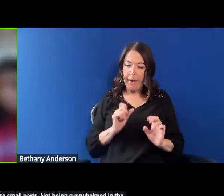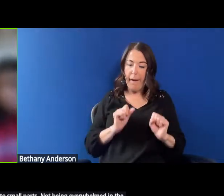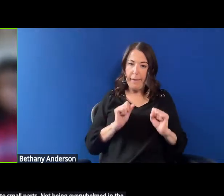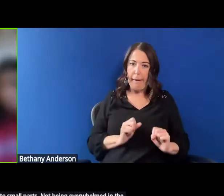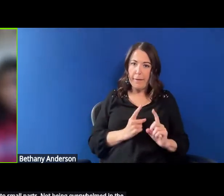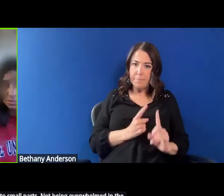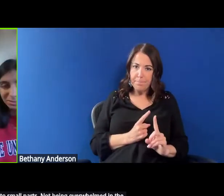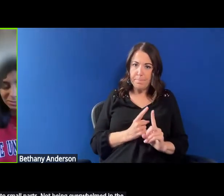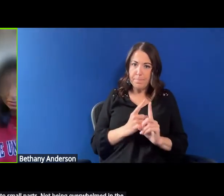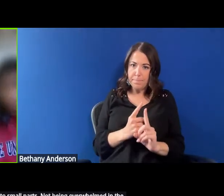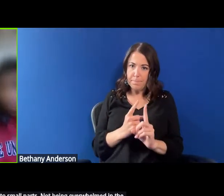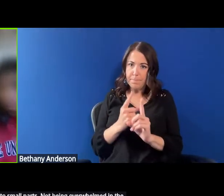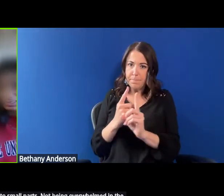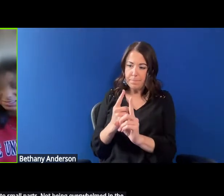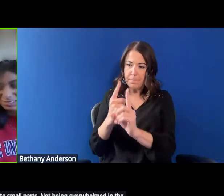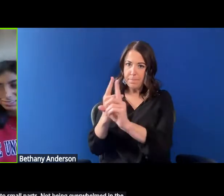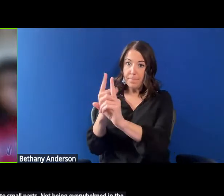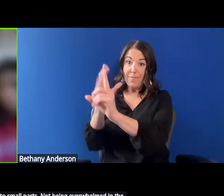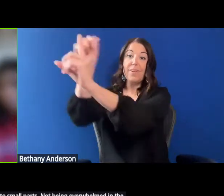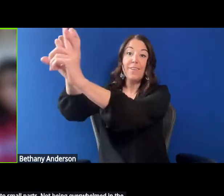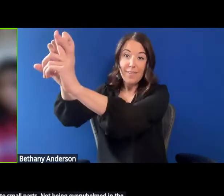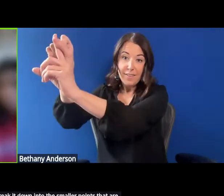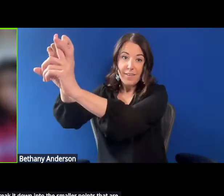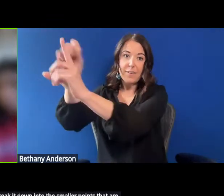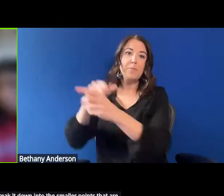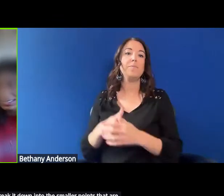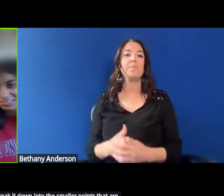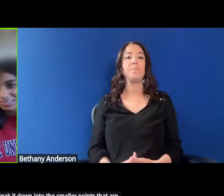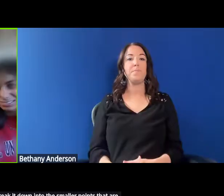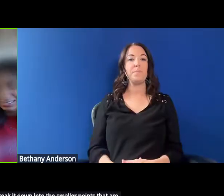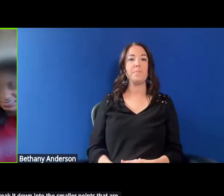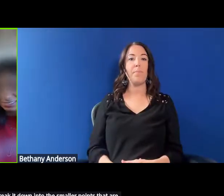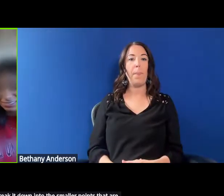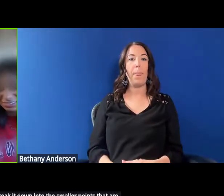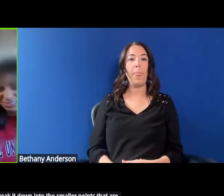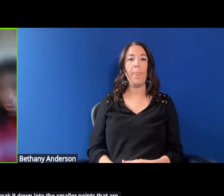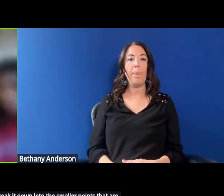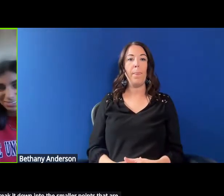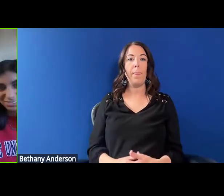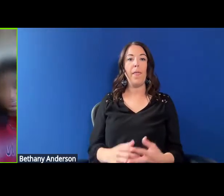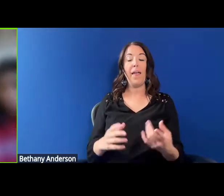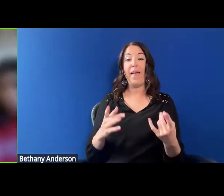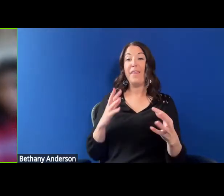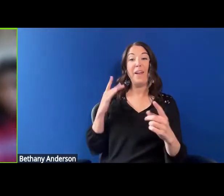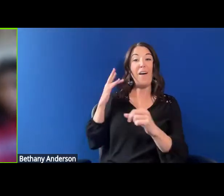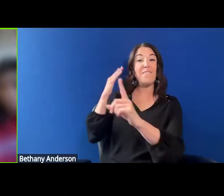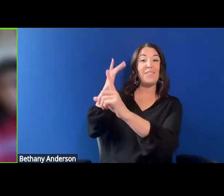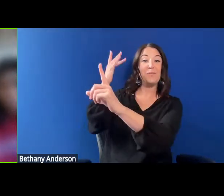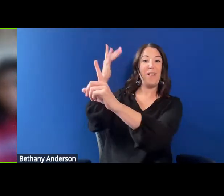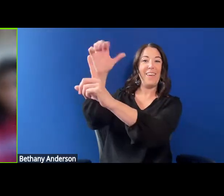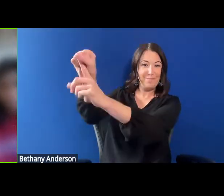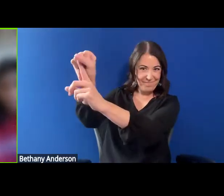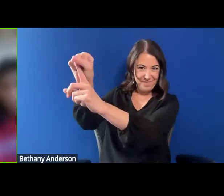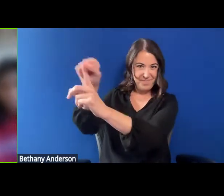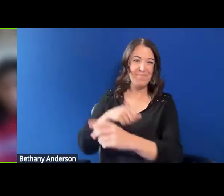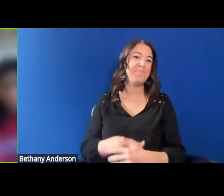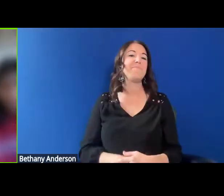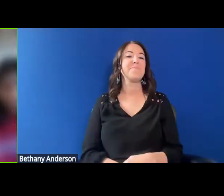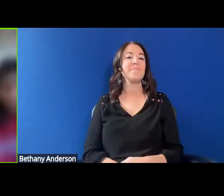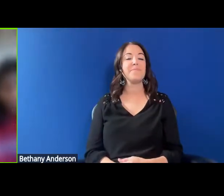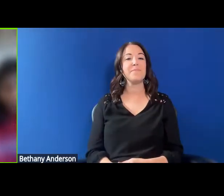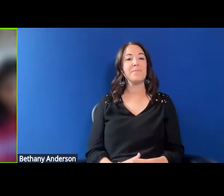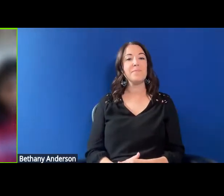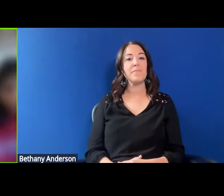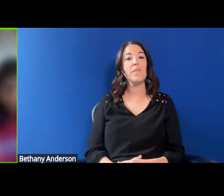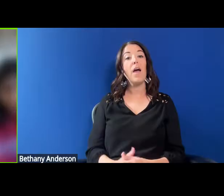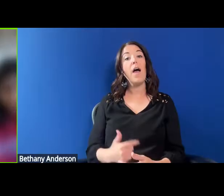points that are doable and feel achievable. And then eventually you've tackled the big things.